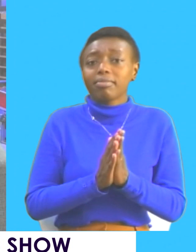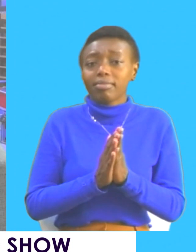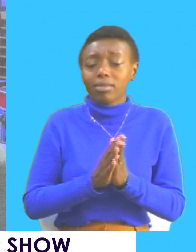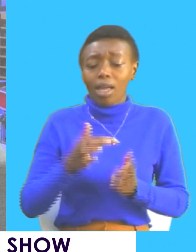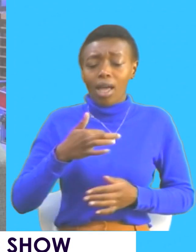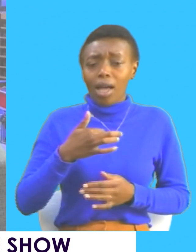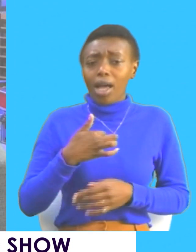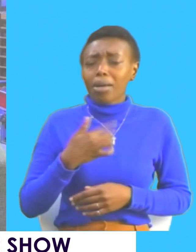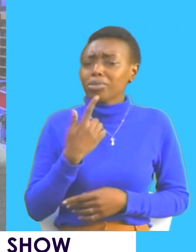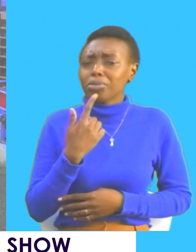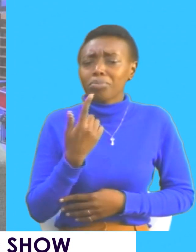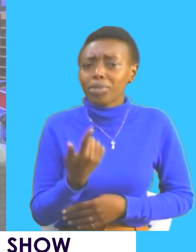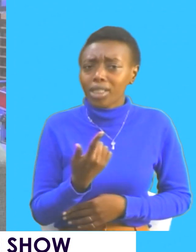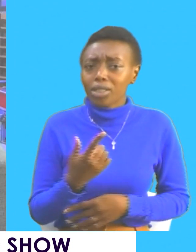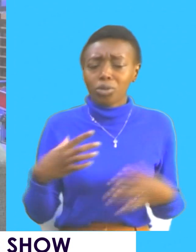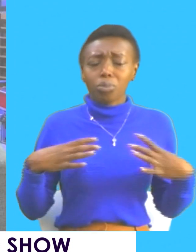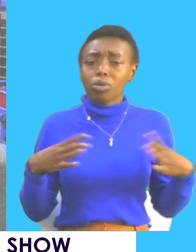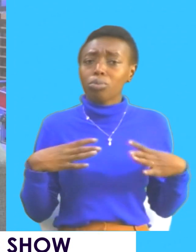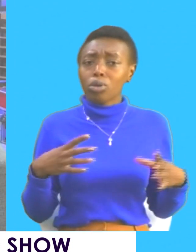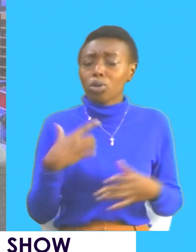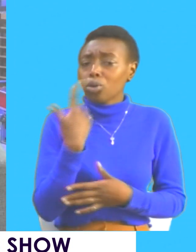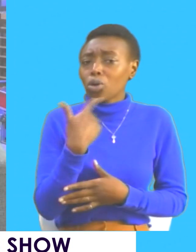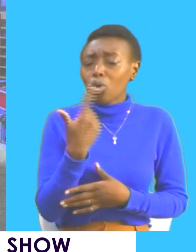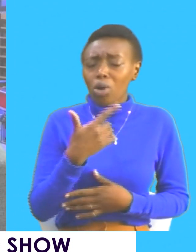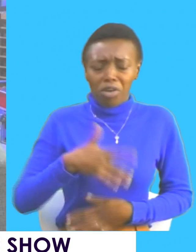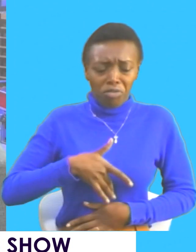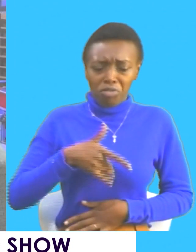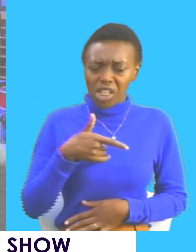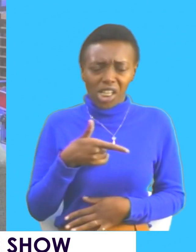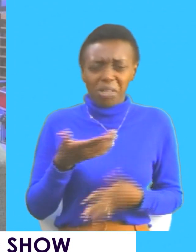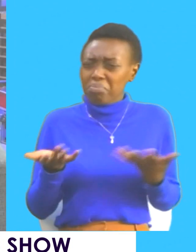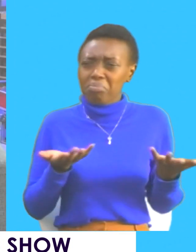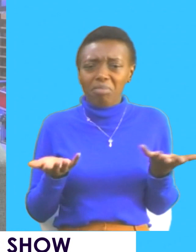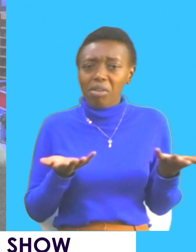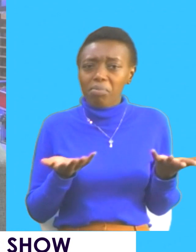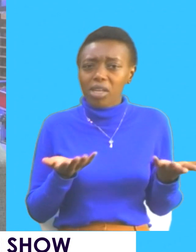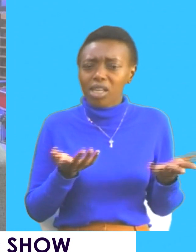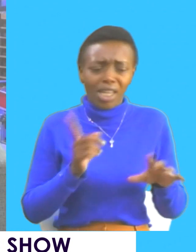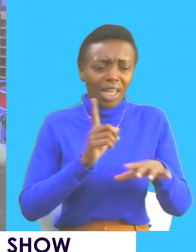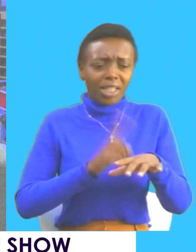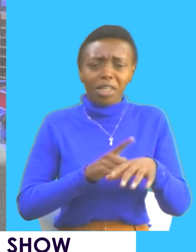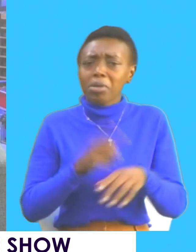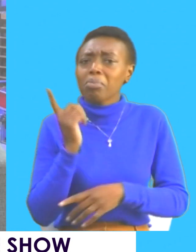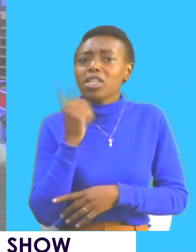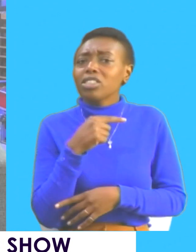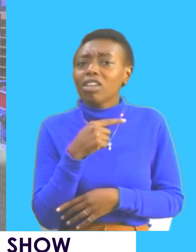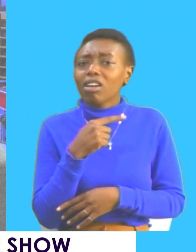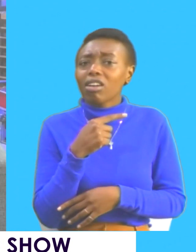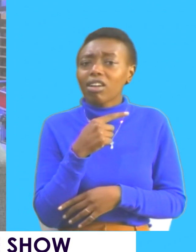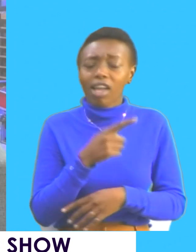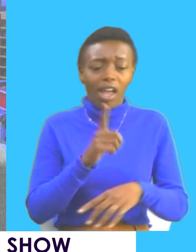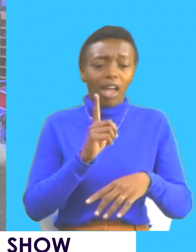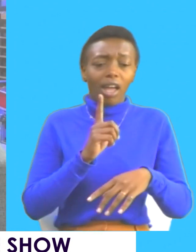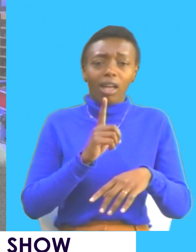I'm speaking to them that are feeling like time is running out and they are